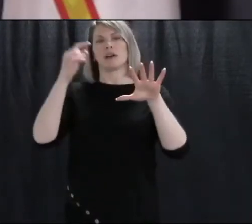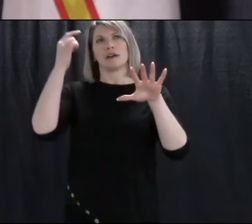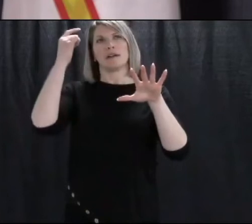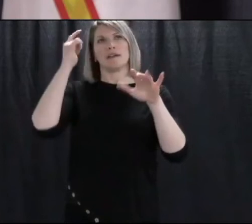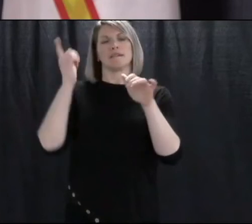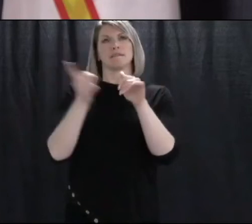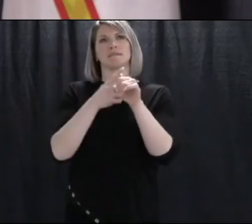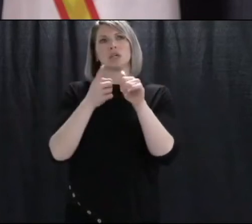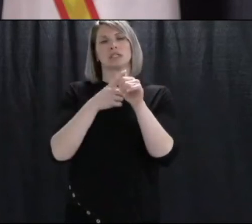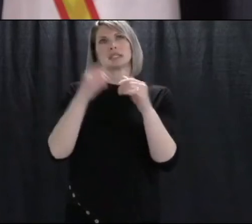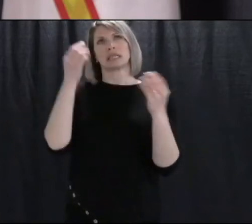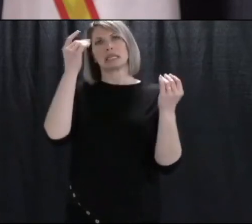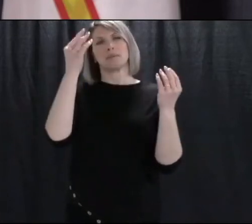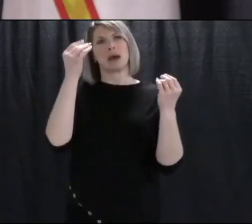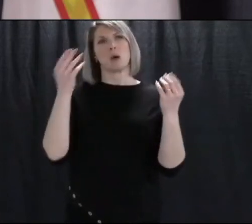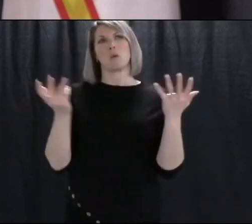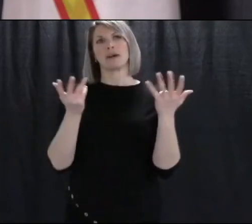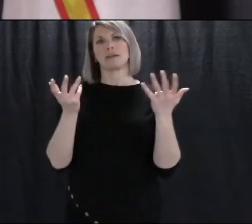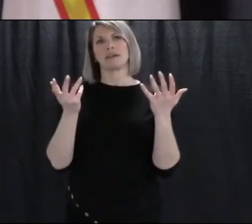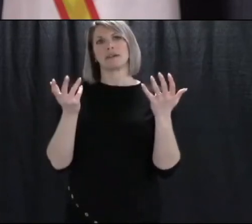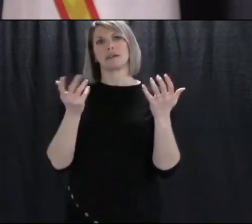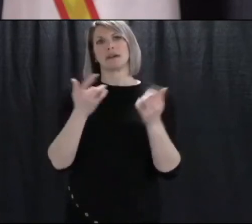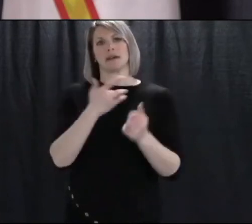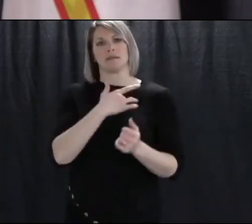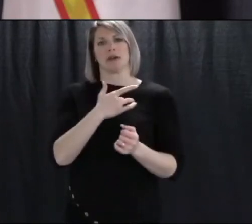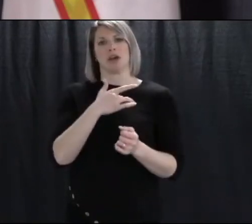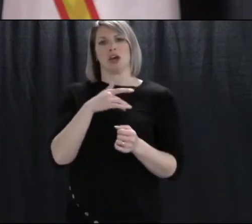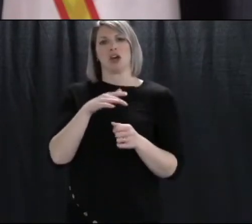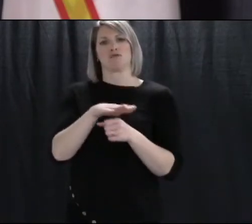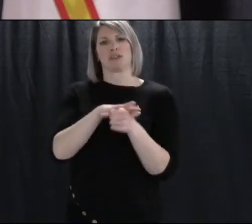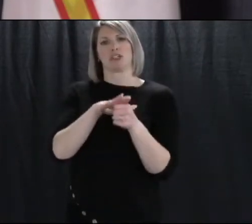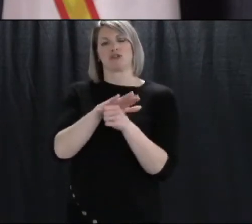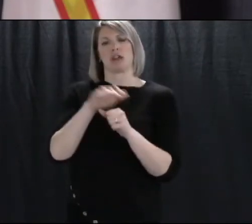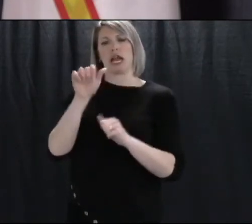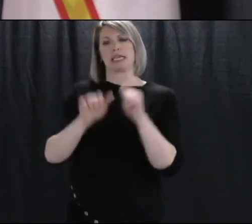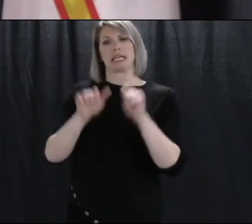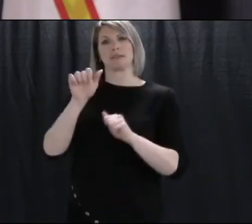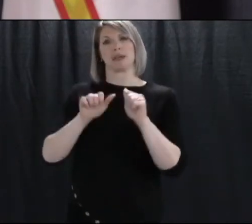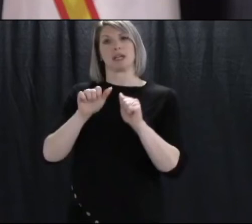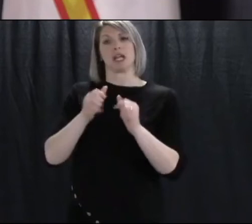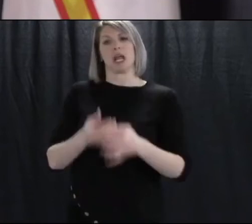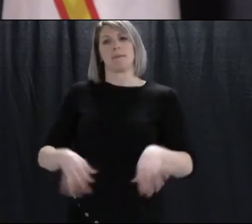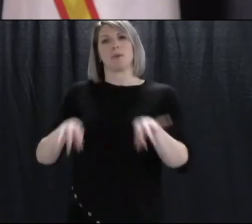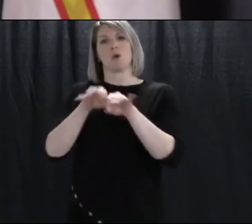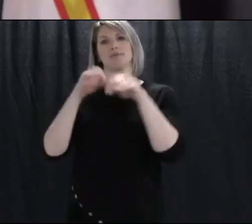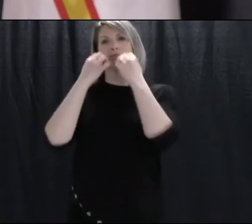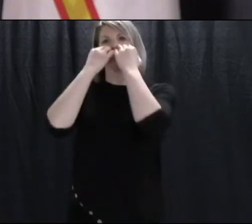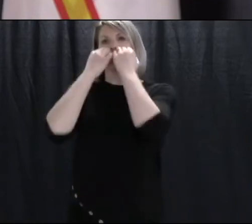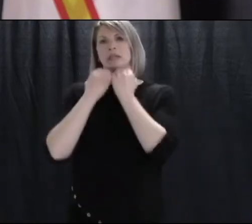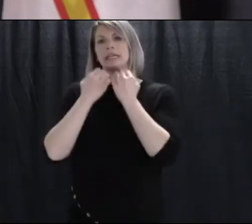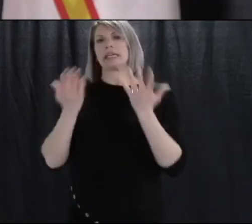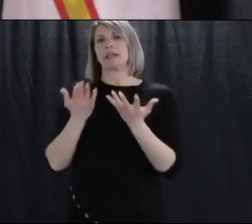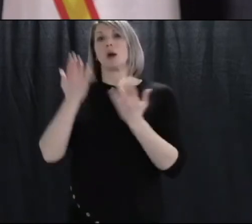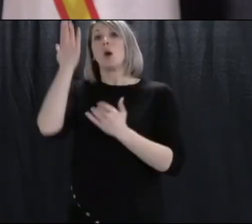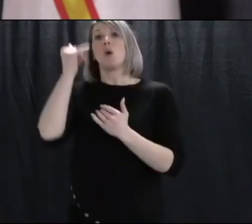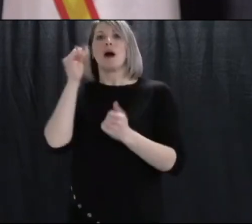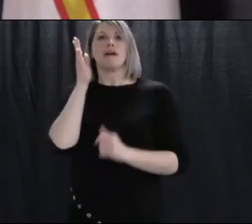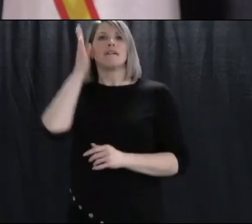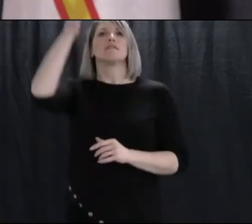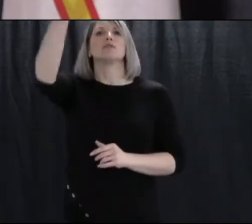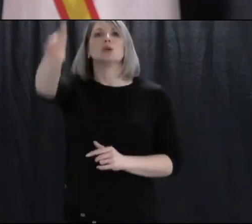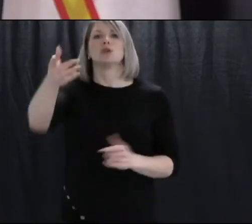of Newfoundlanders and Labradorians. The regional assessment is important to the future of Newfoundland and Labrador, but for the very